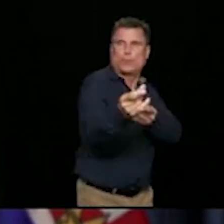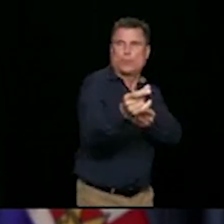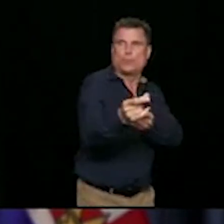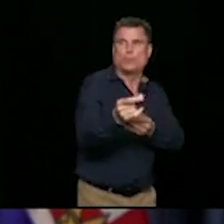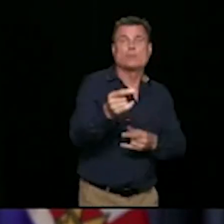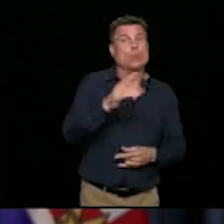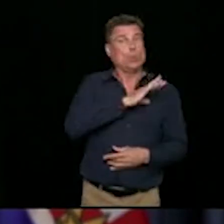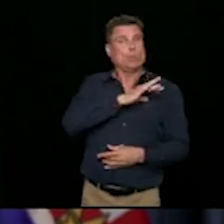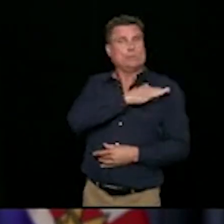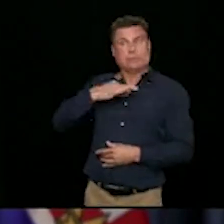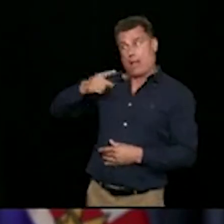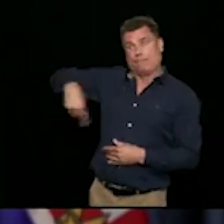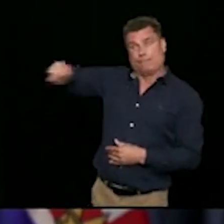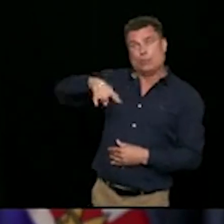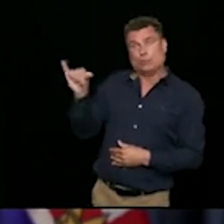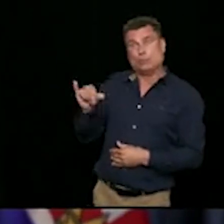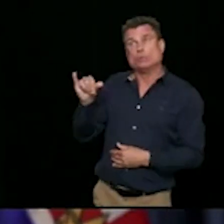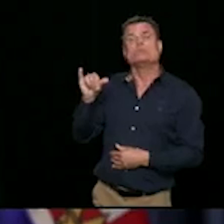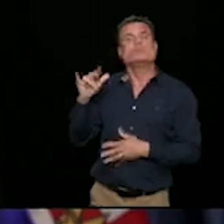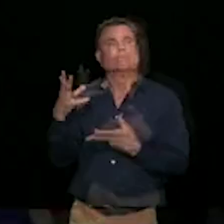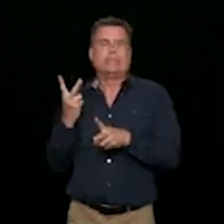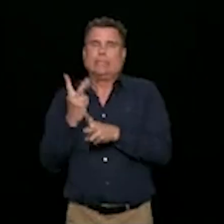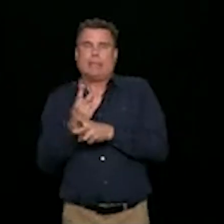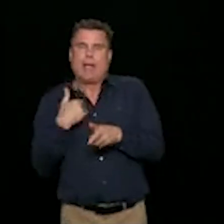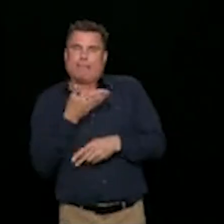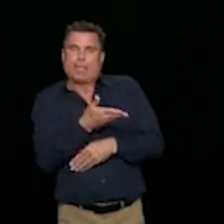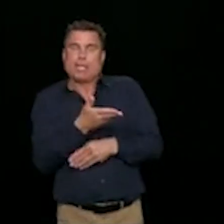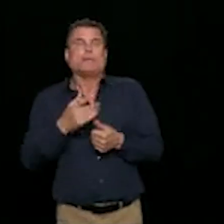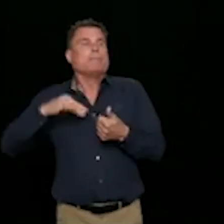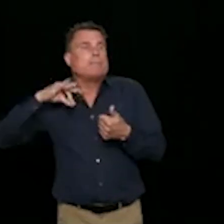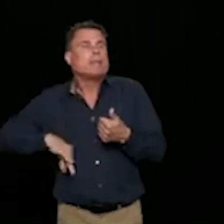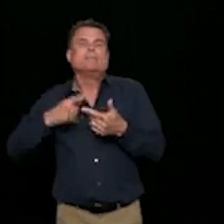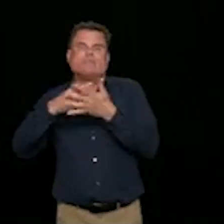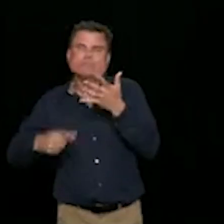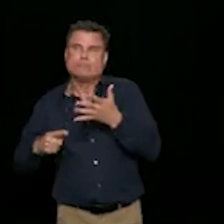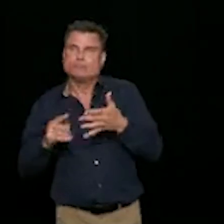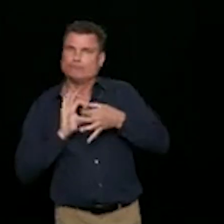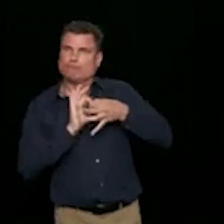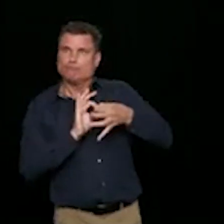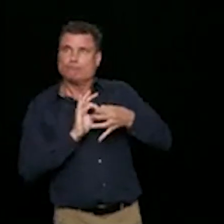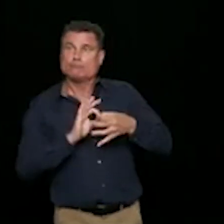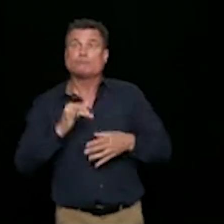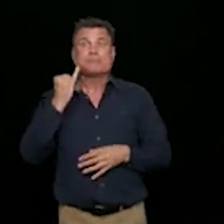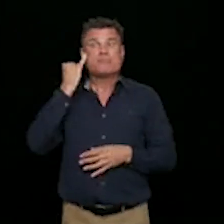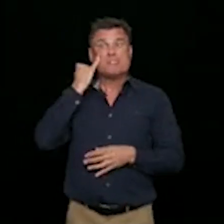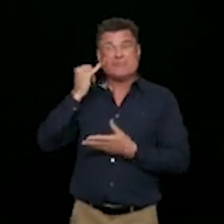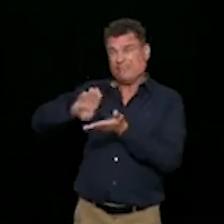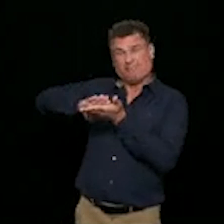to continue to have access to their jobs, work-related benefits, while the businesses